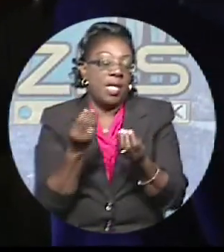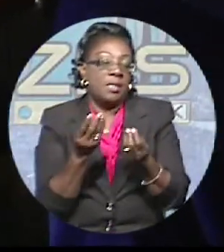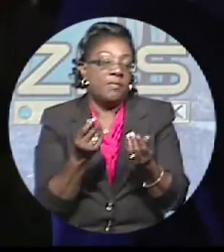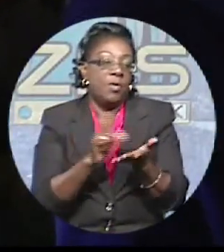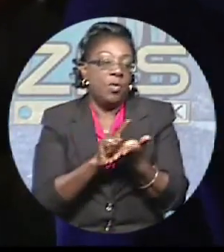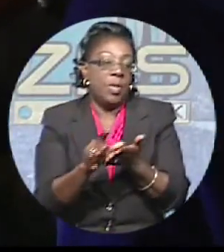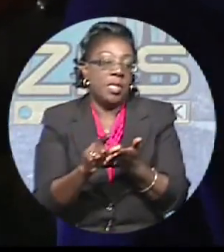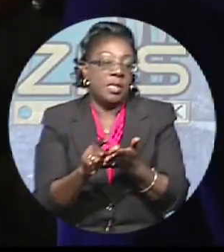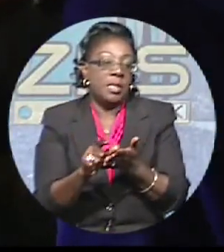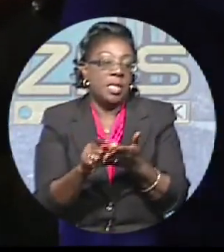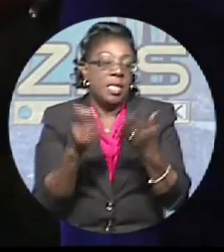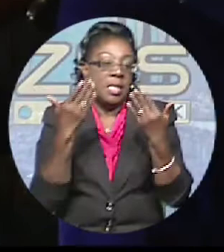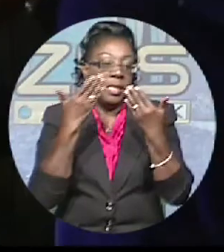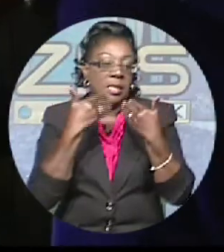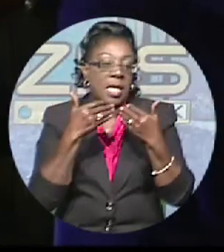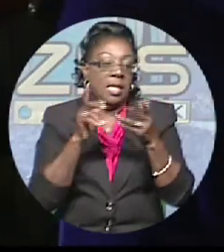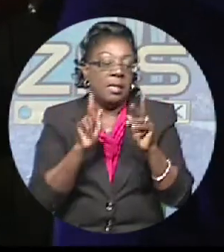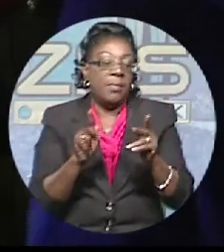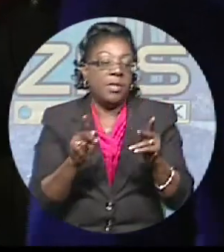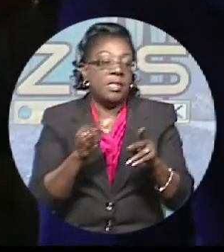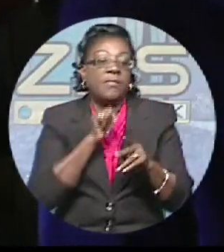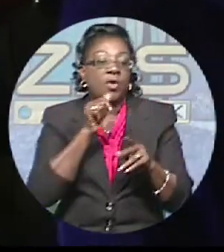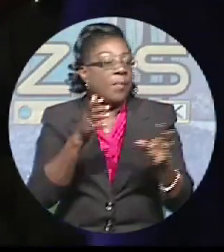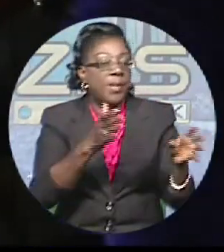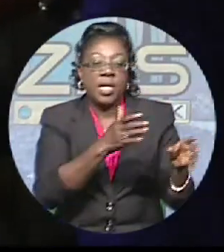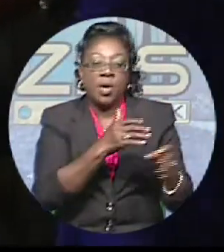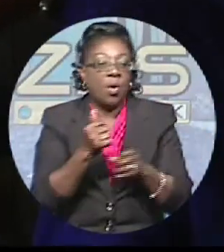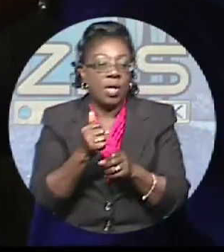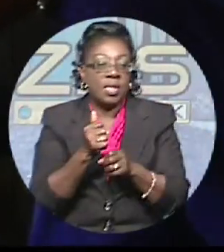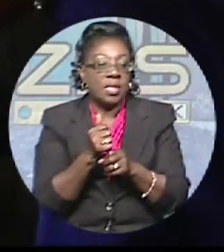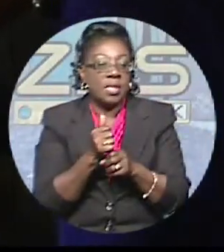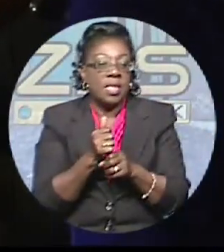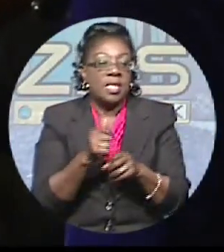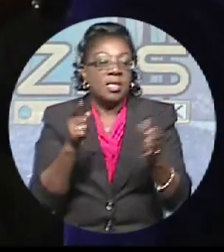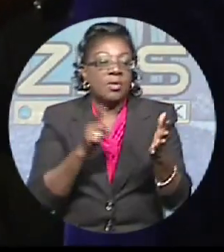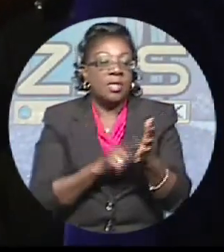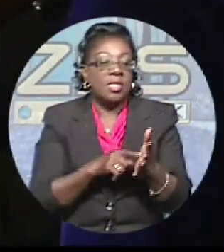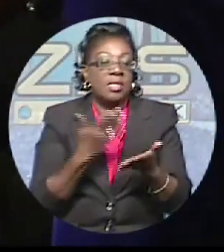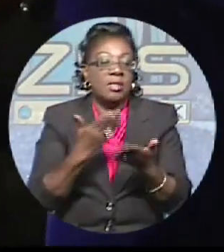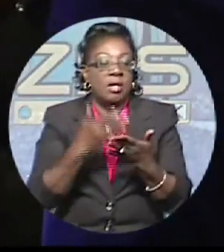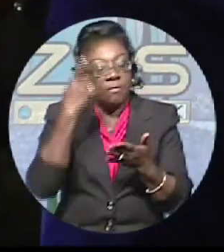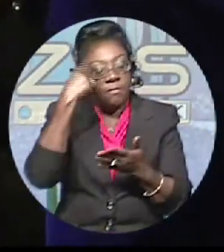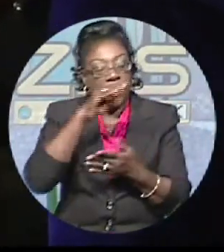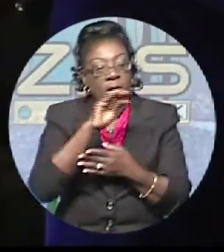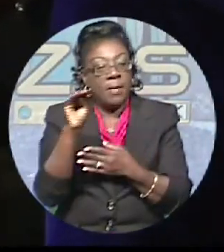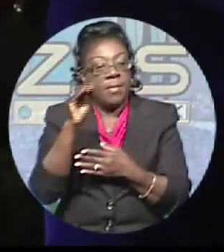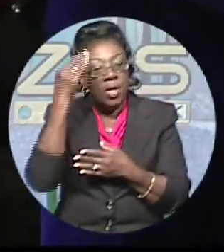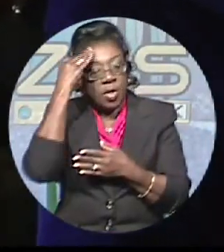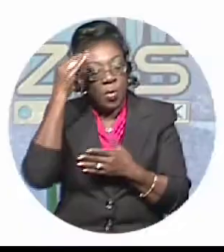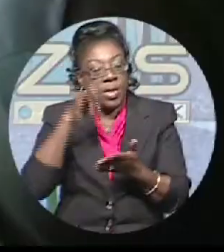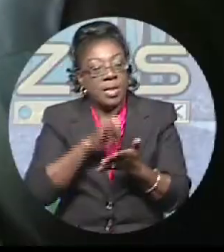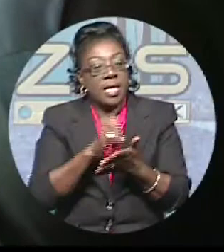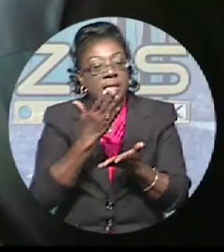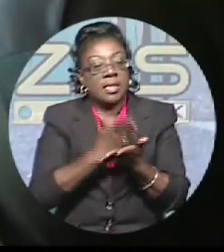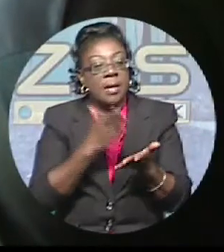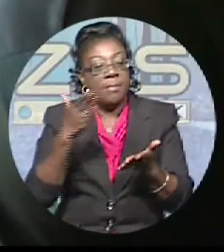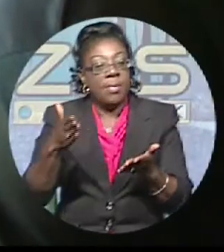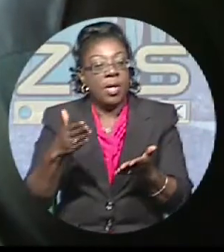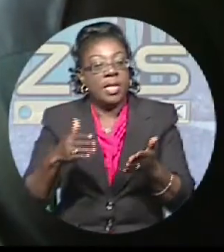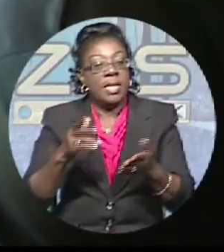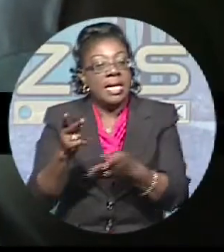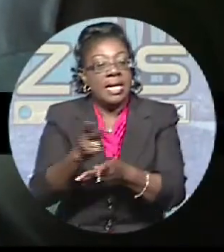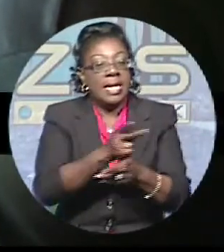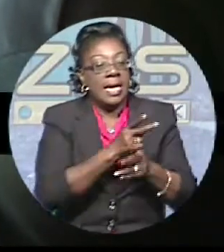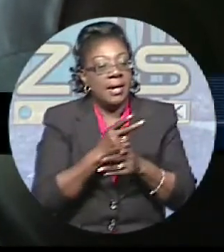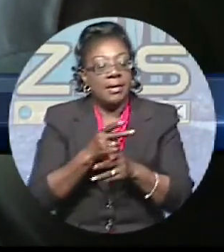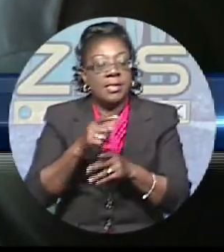Sad to say no one has been caught as yet, but this really is a picker up for him, knowing that somebody cares. He's had some